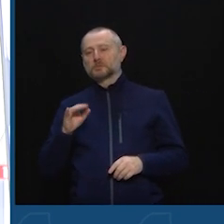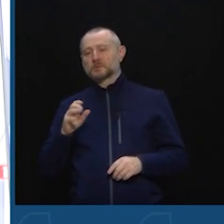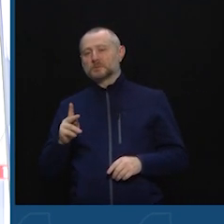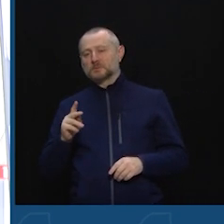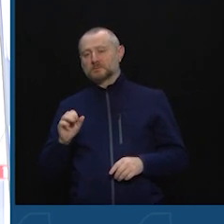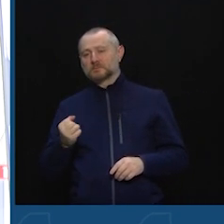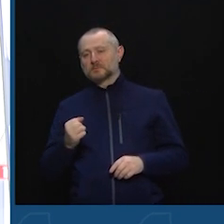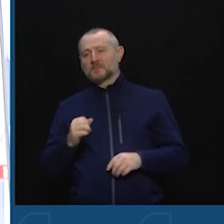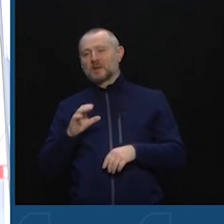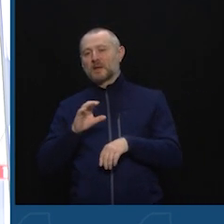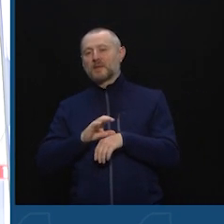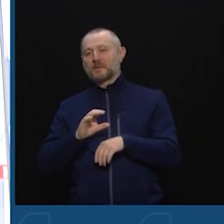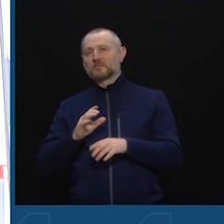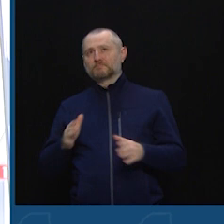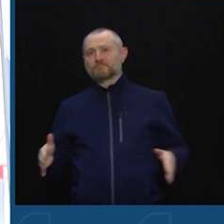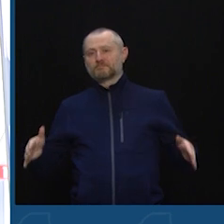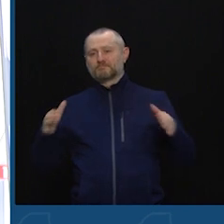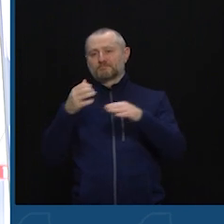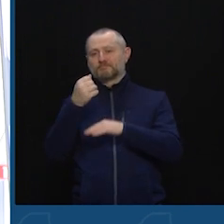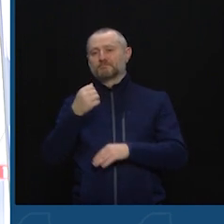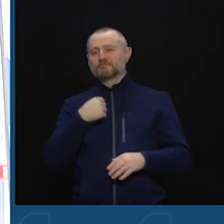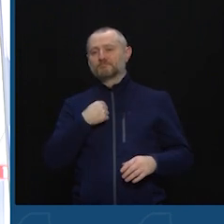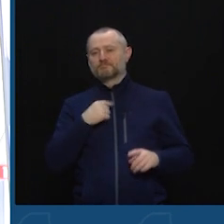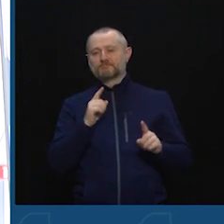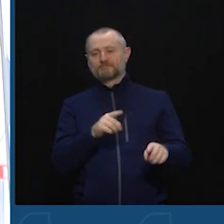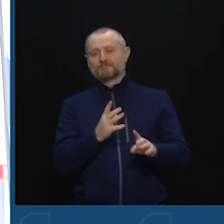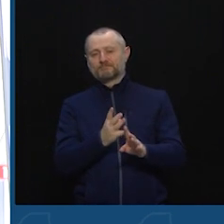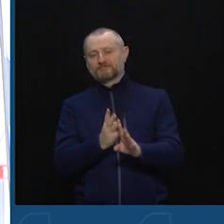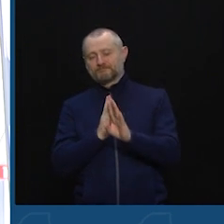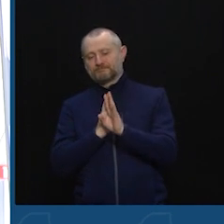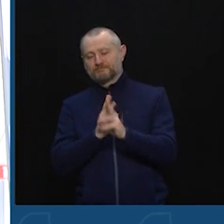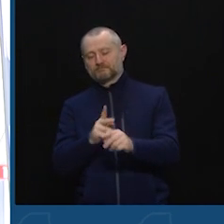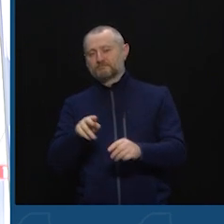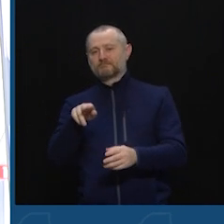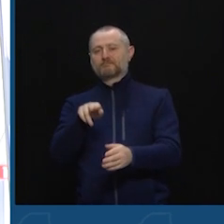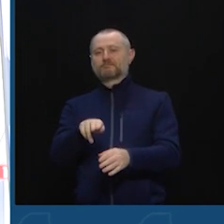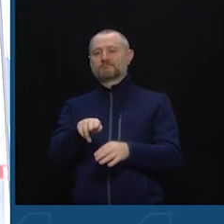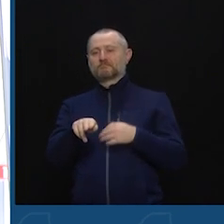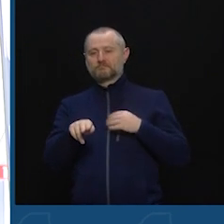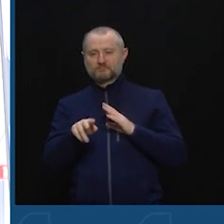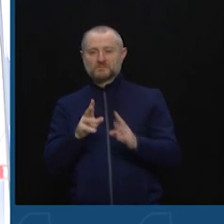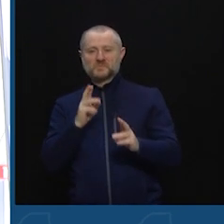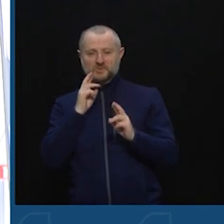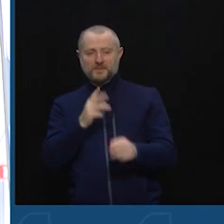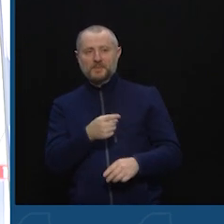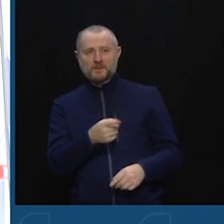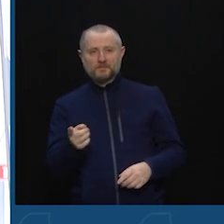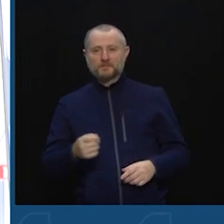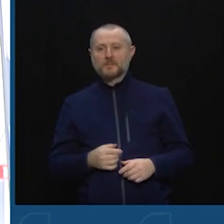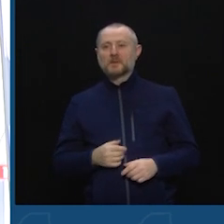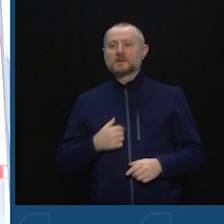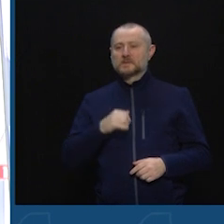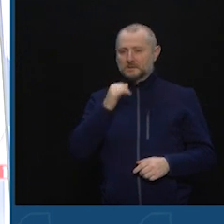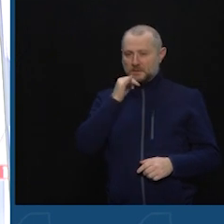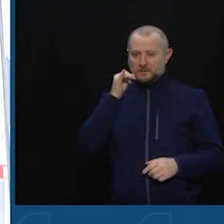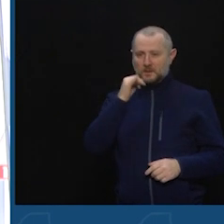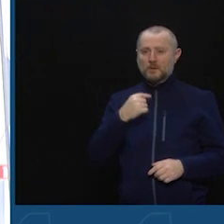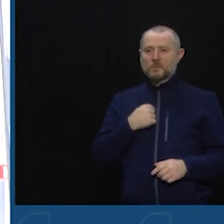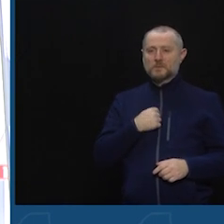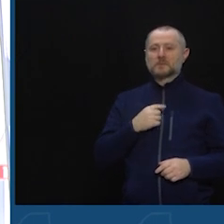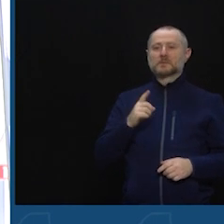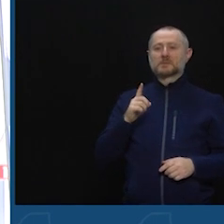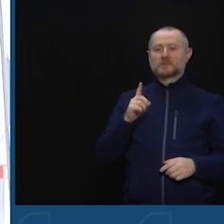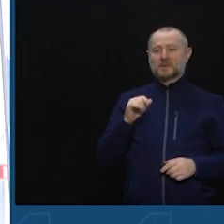those of us that really appreciate the sacrifice of the men and women. I was at a diner yesterday, Mayor, in a place called